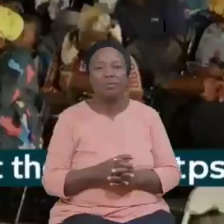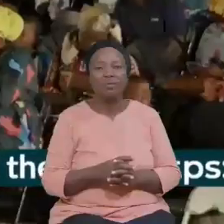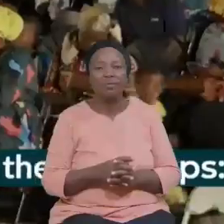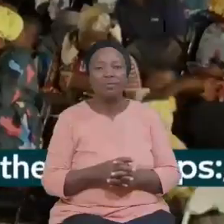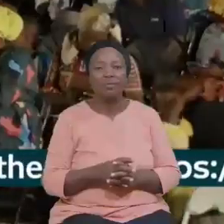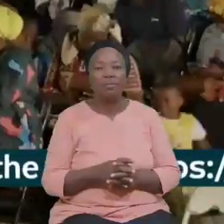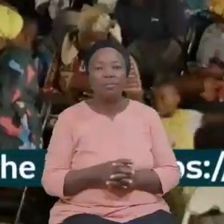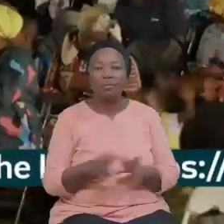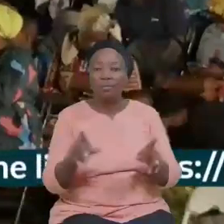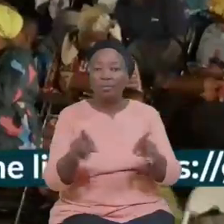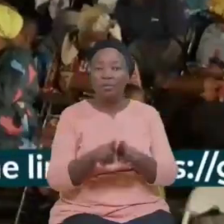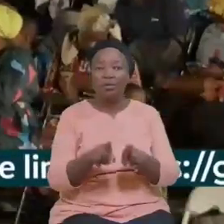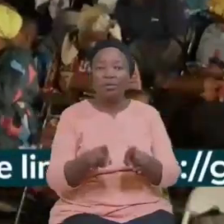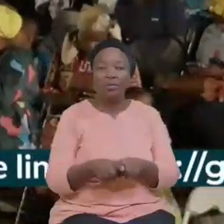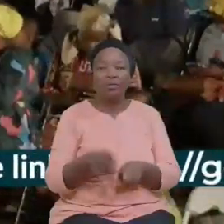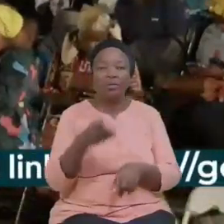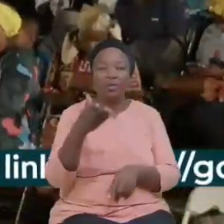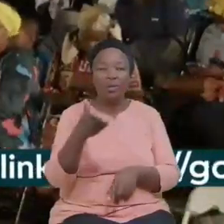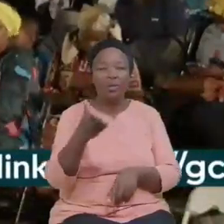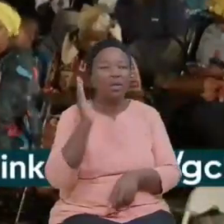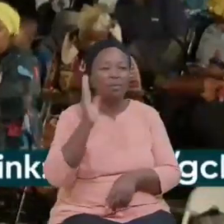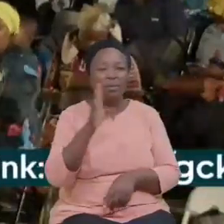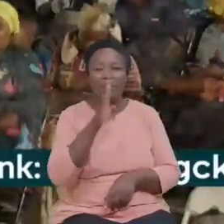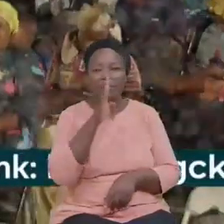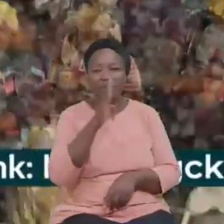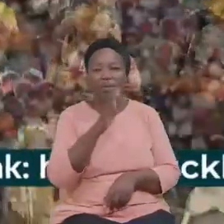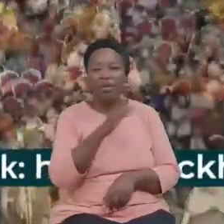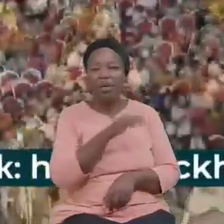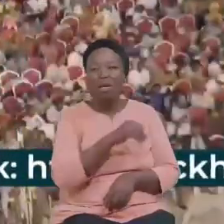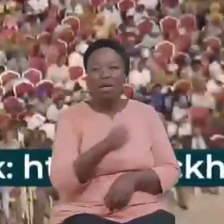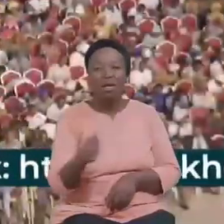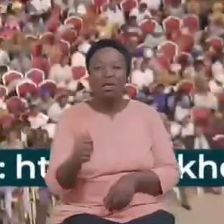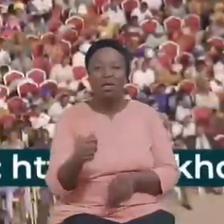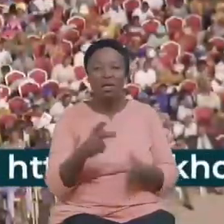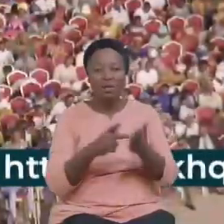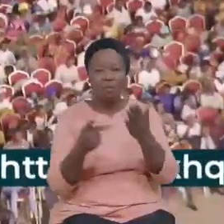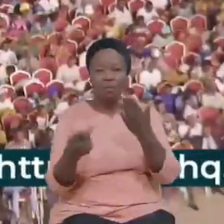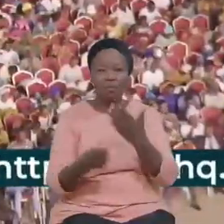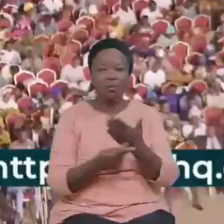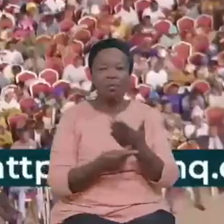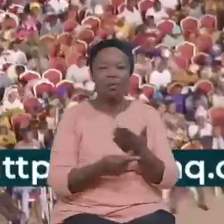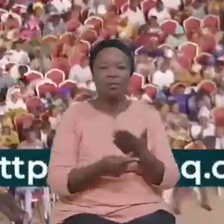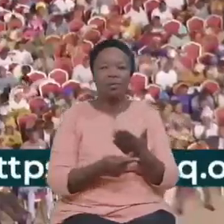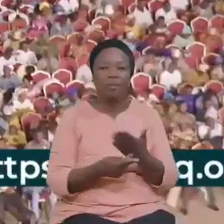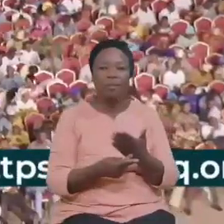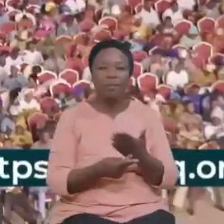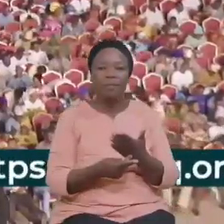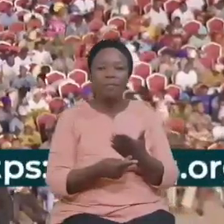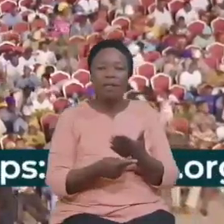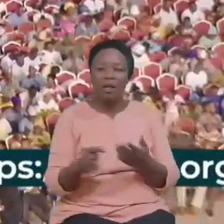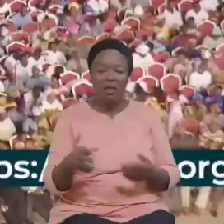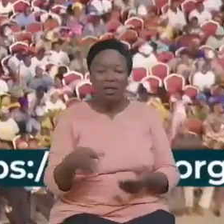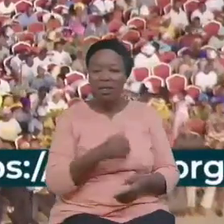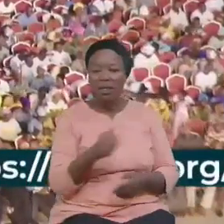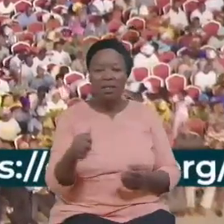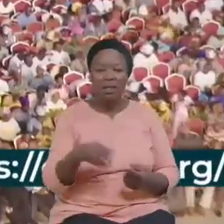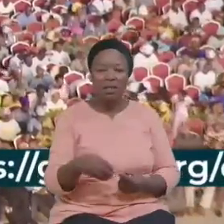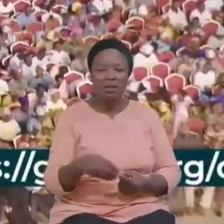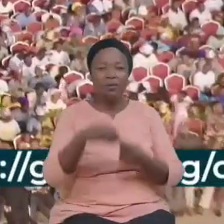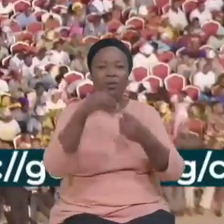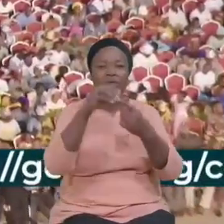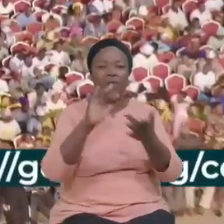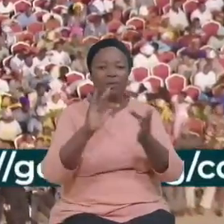Also, there is going to be a convert rally. There will be a special online